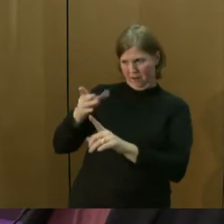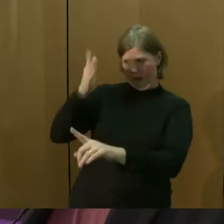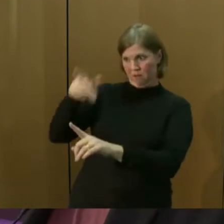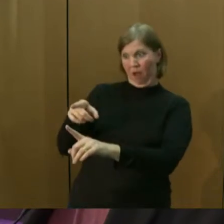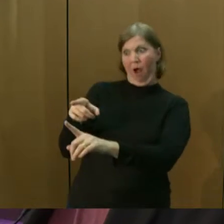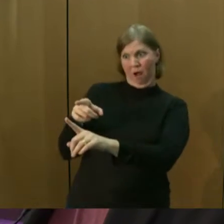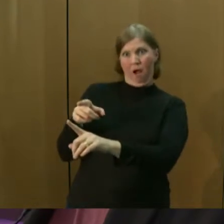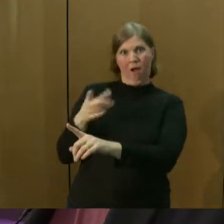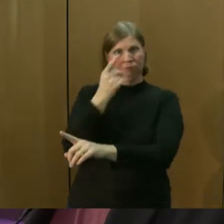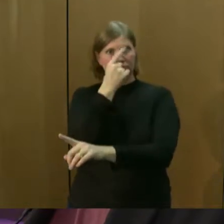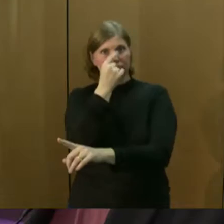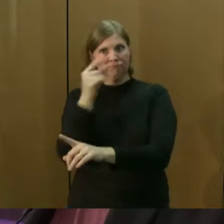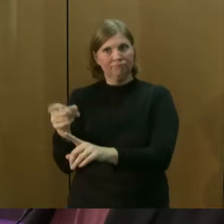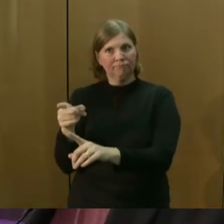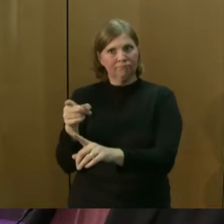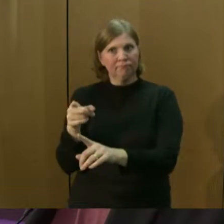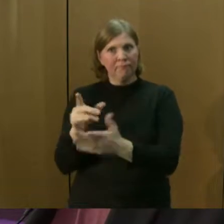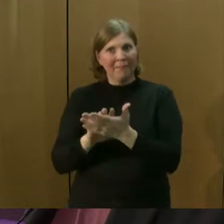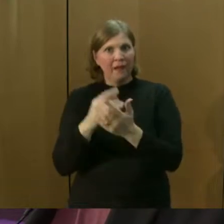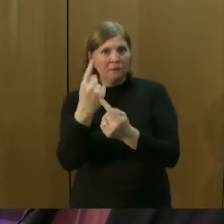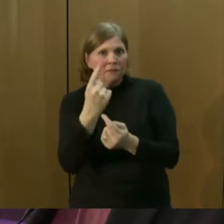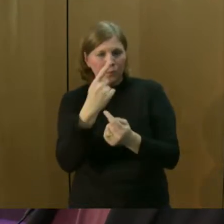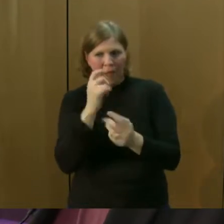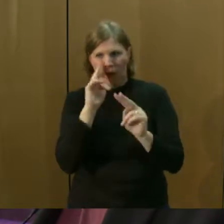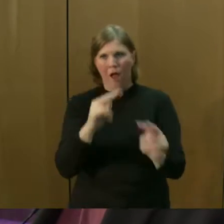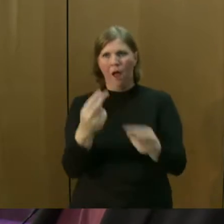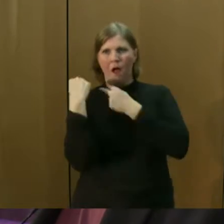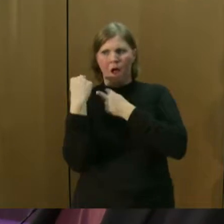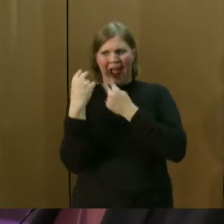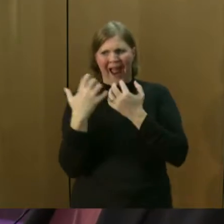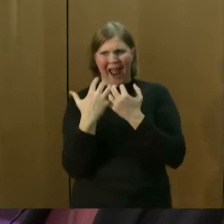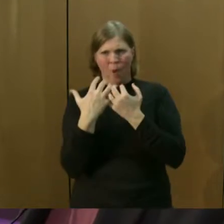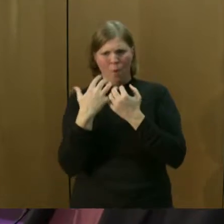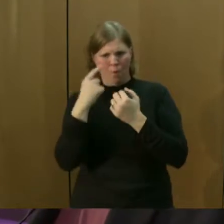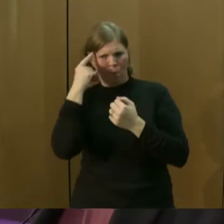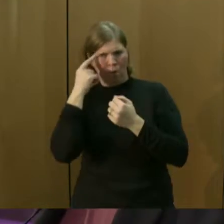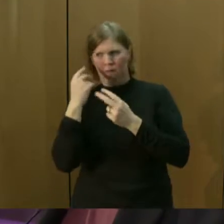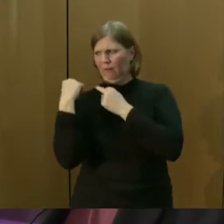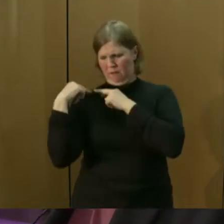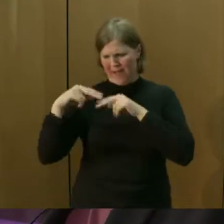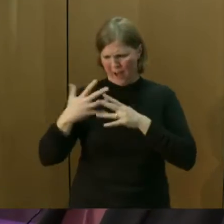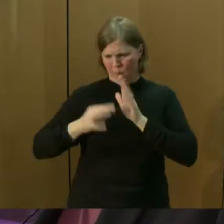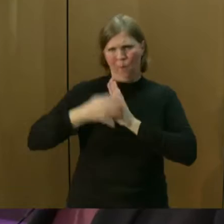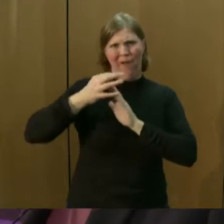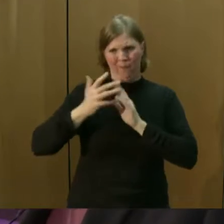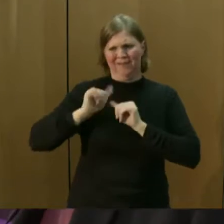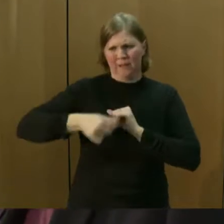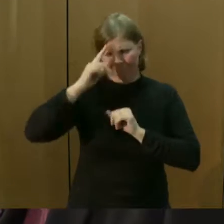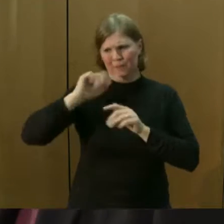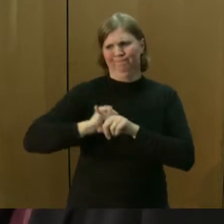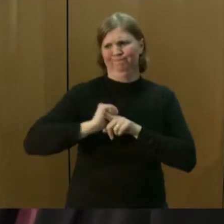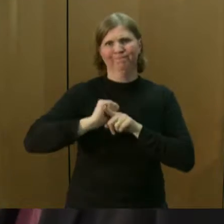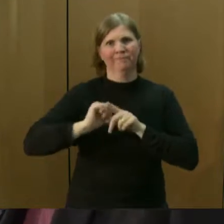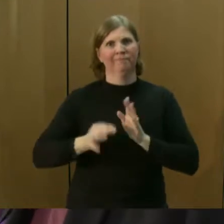you're looking at reviews or being seen by lots of press, and again having those discussions and being able to use those to market your work, to